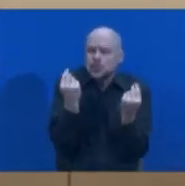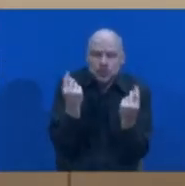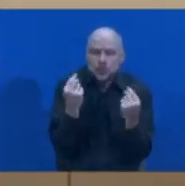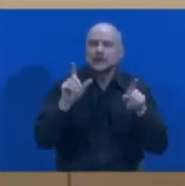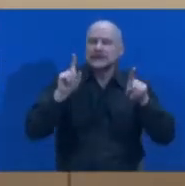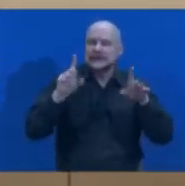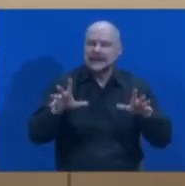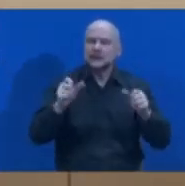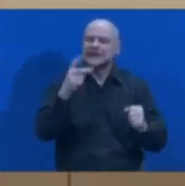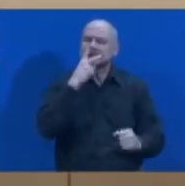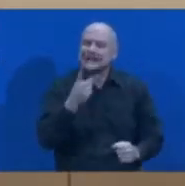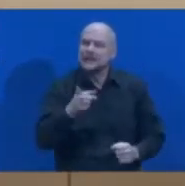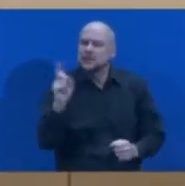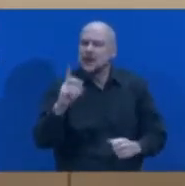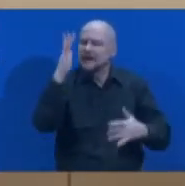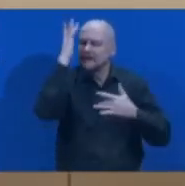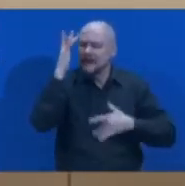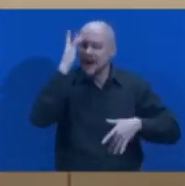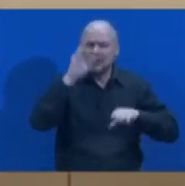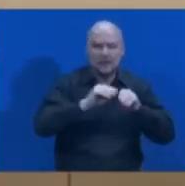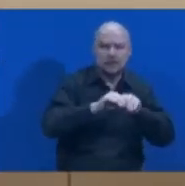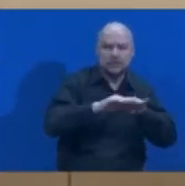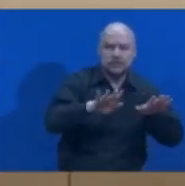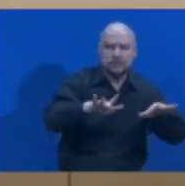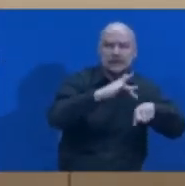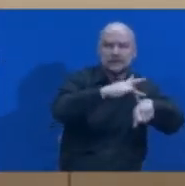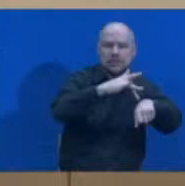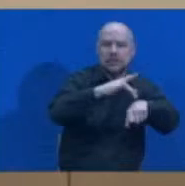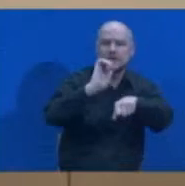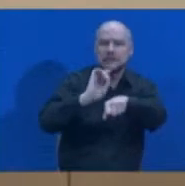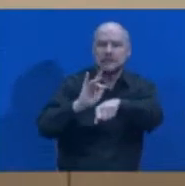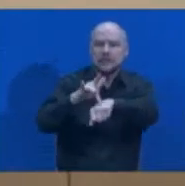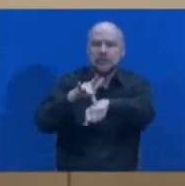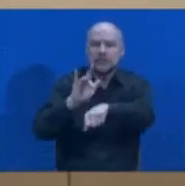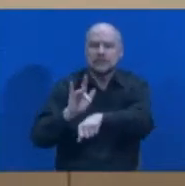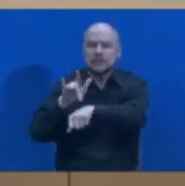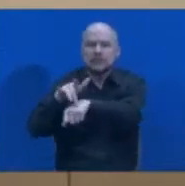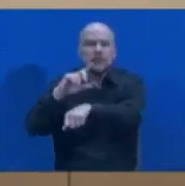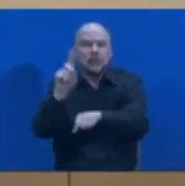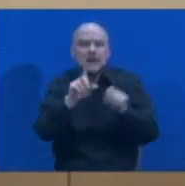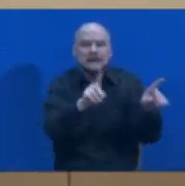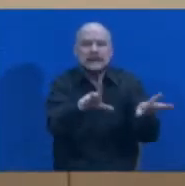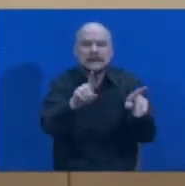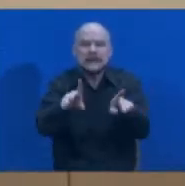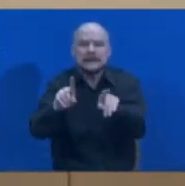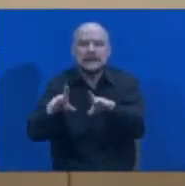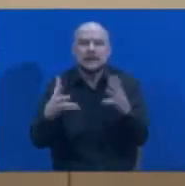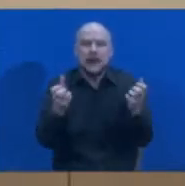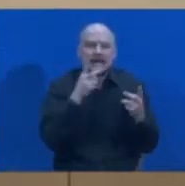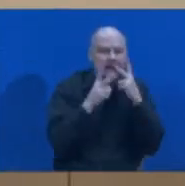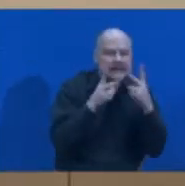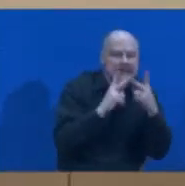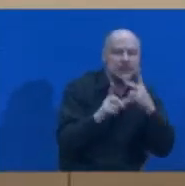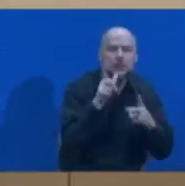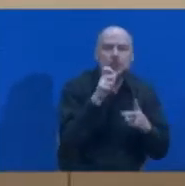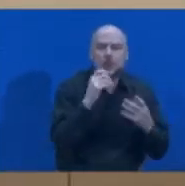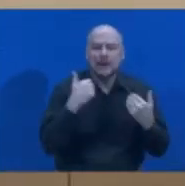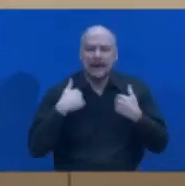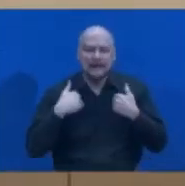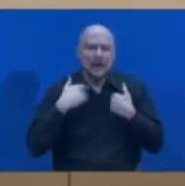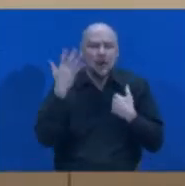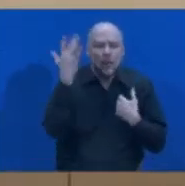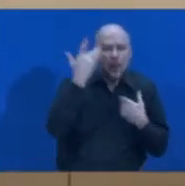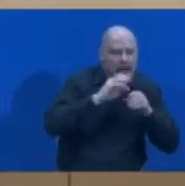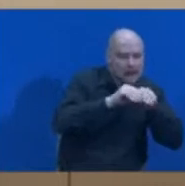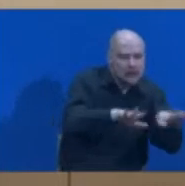the virus. So we are not moving into antibody testing at this point. We know that that's somewhat available in our community, but our focus is